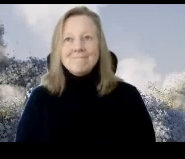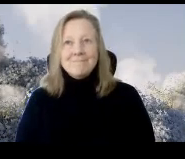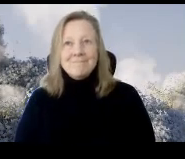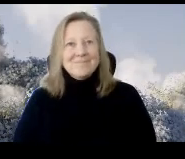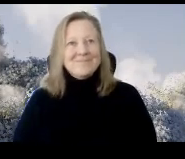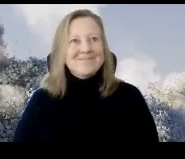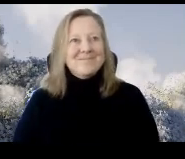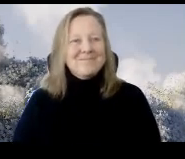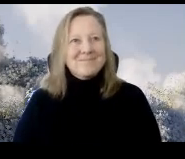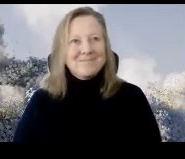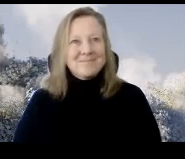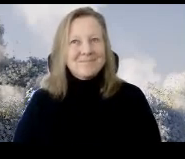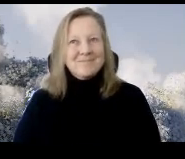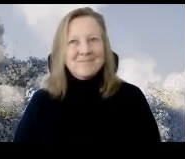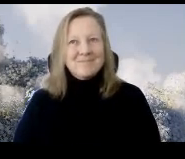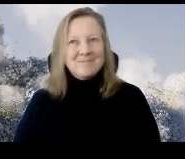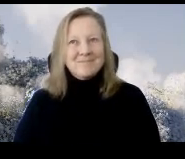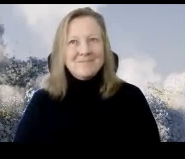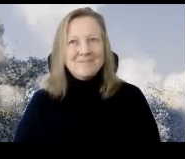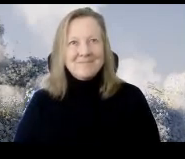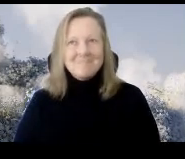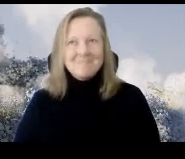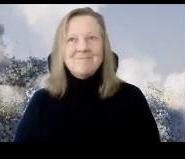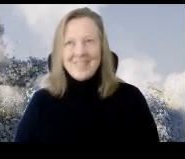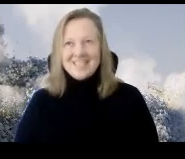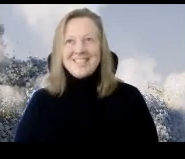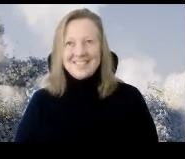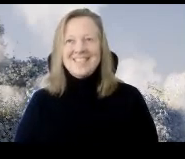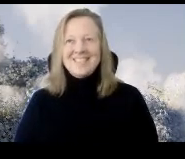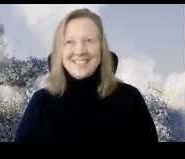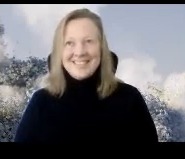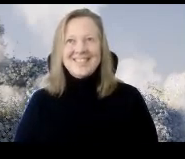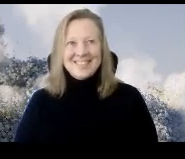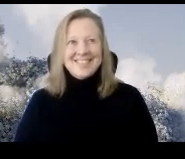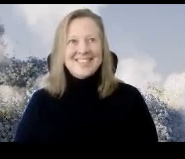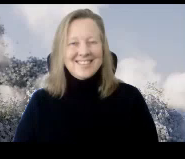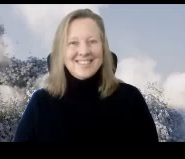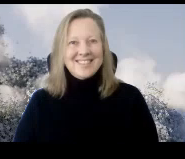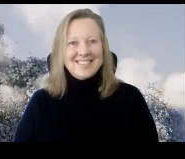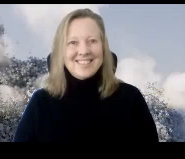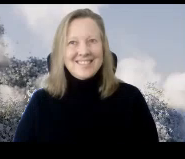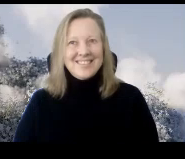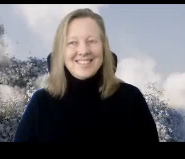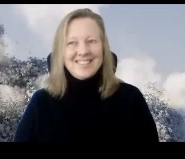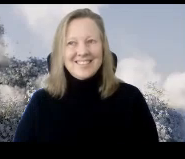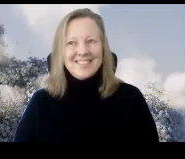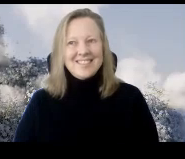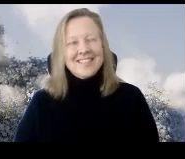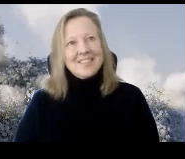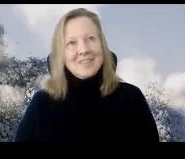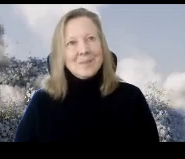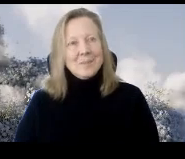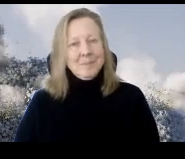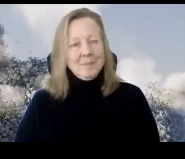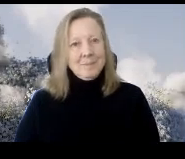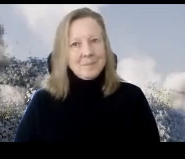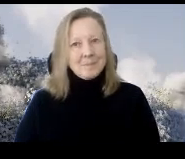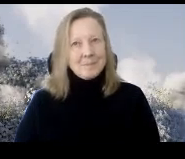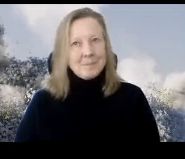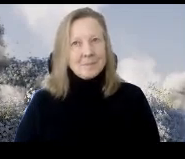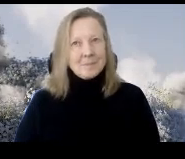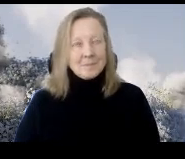is now it's on. I want to ask a question about the end of